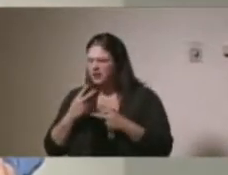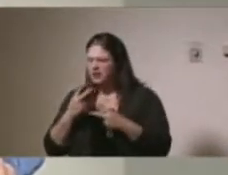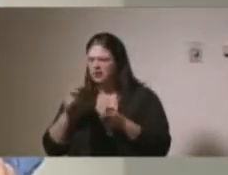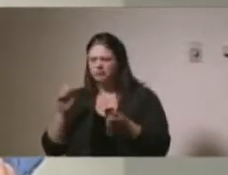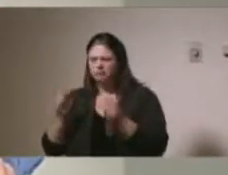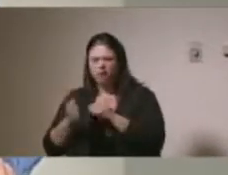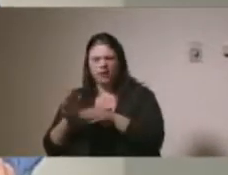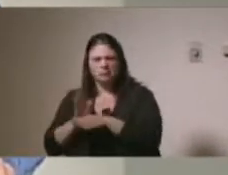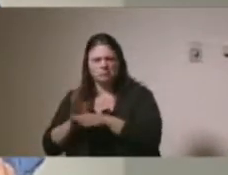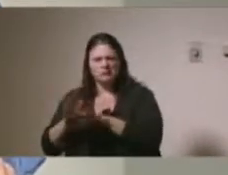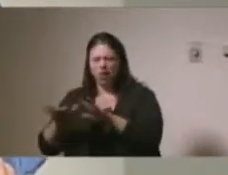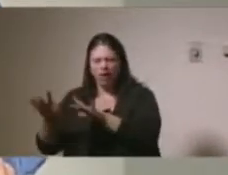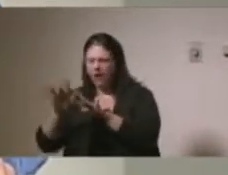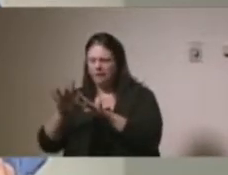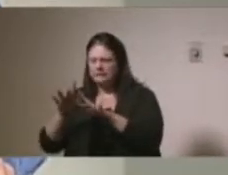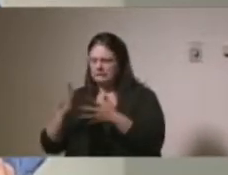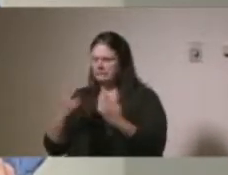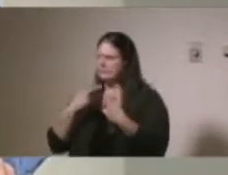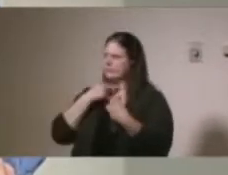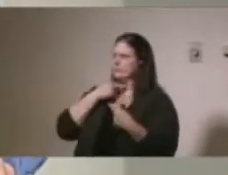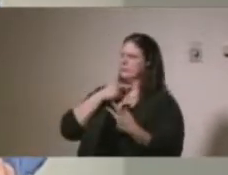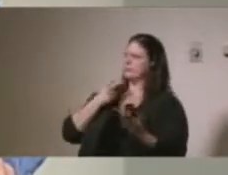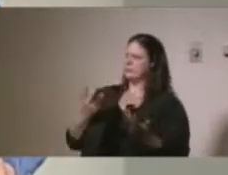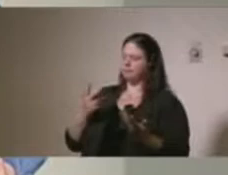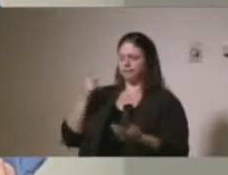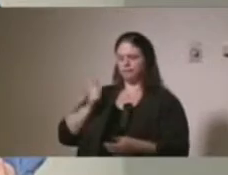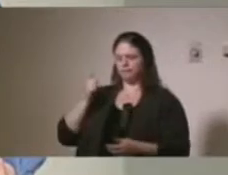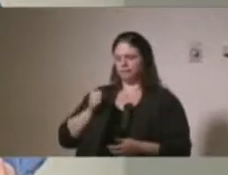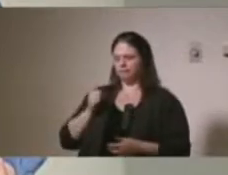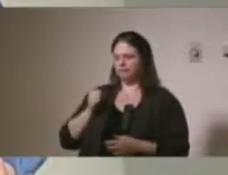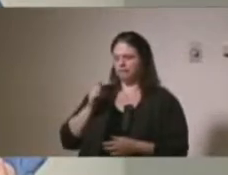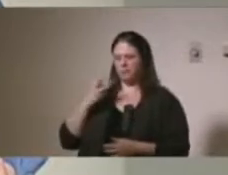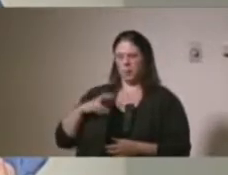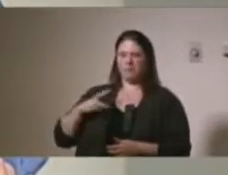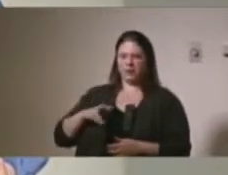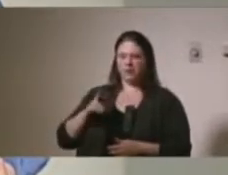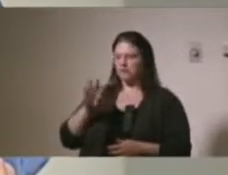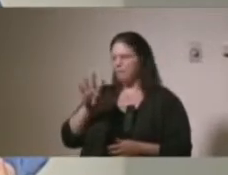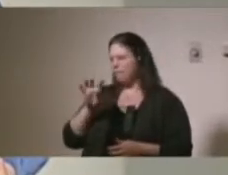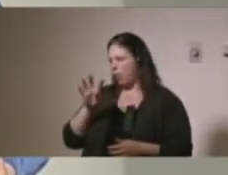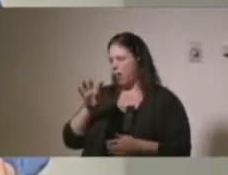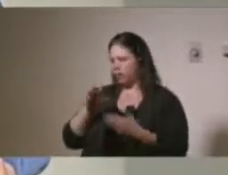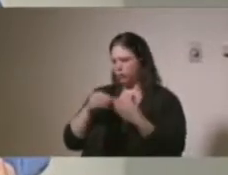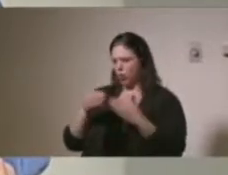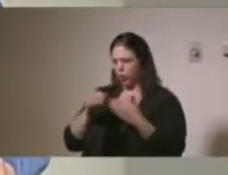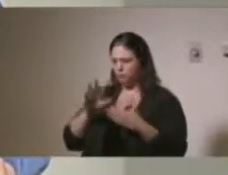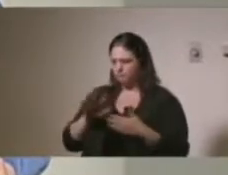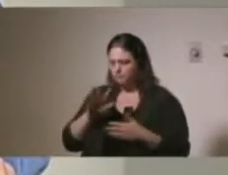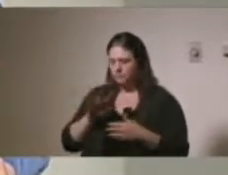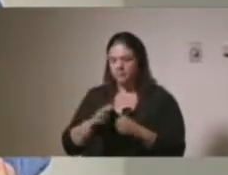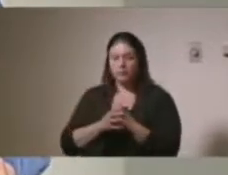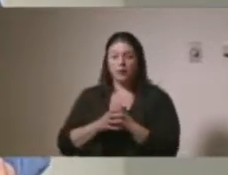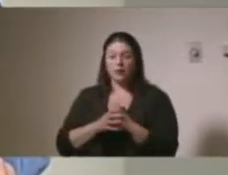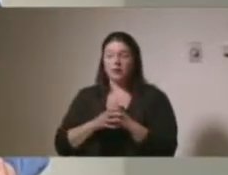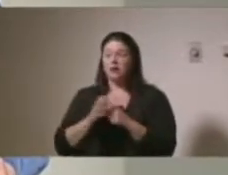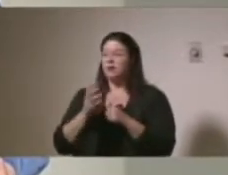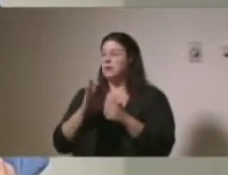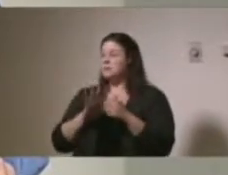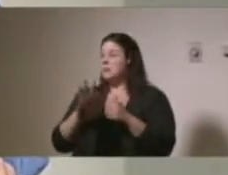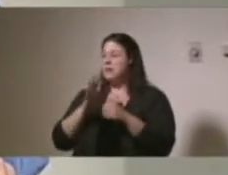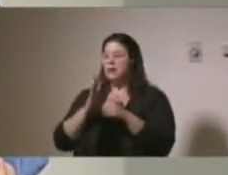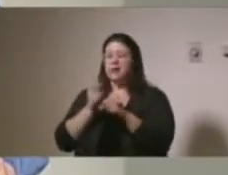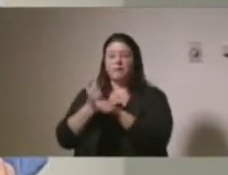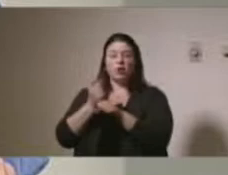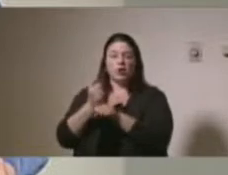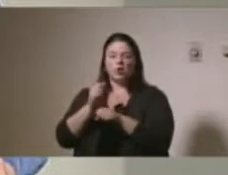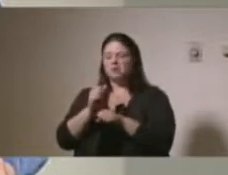times. So she receives a social services check for $400. About 6 times a year, she goes and uses one of these